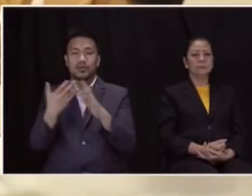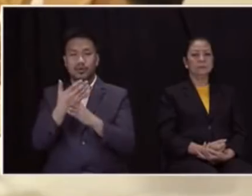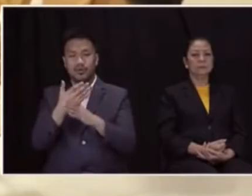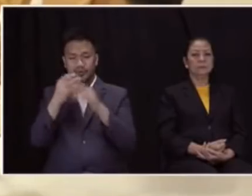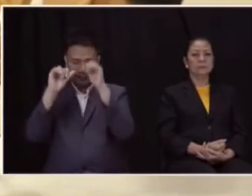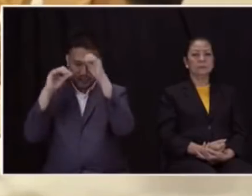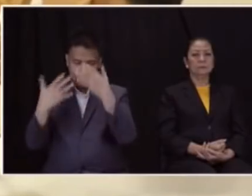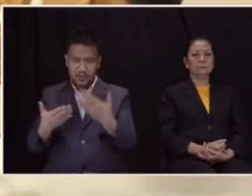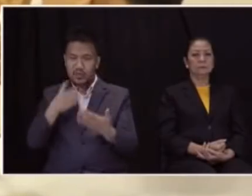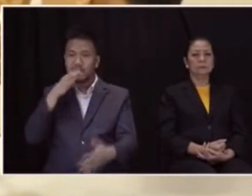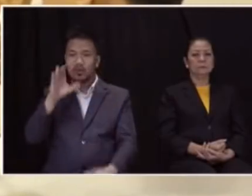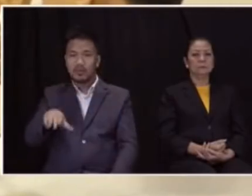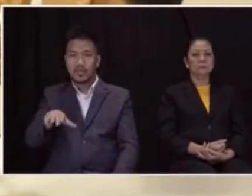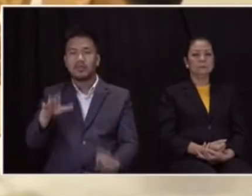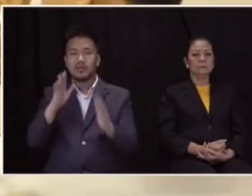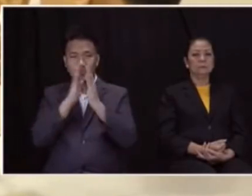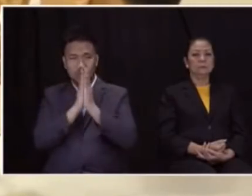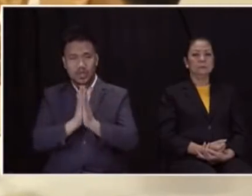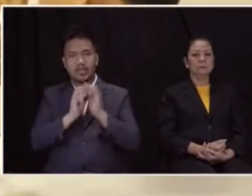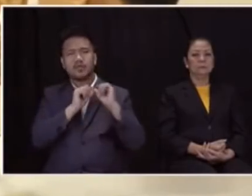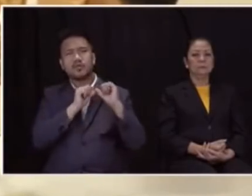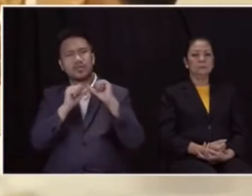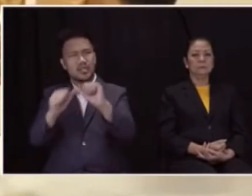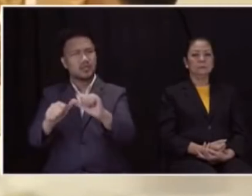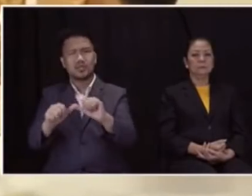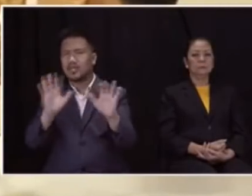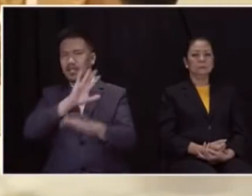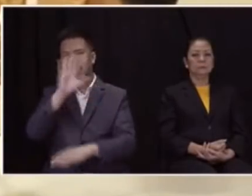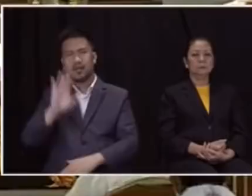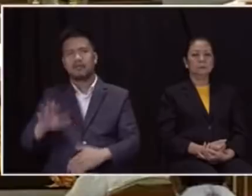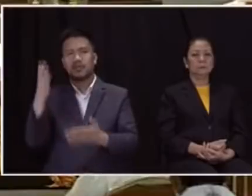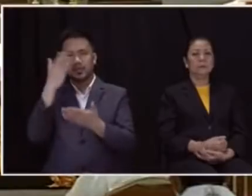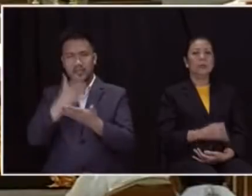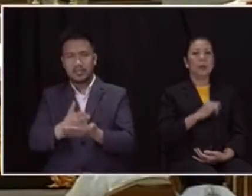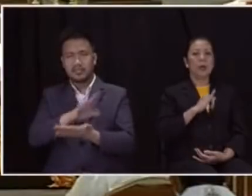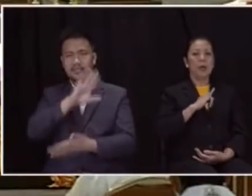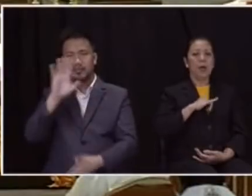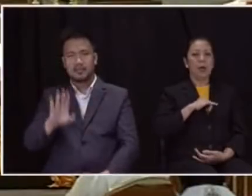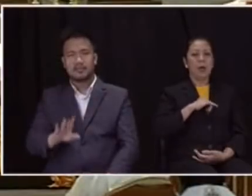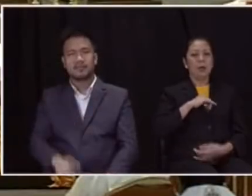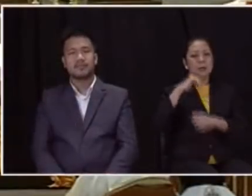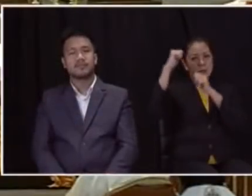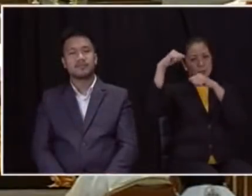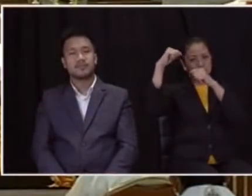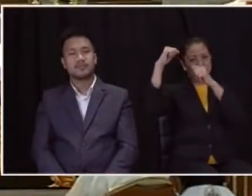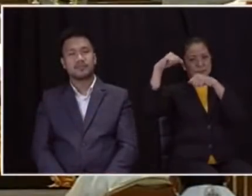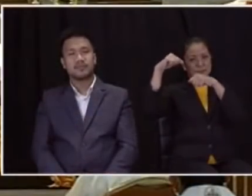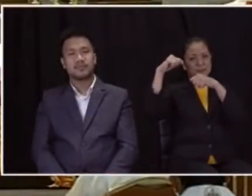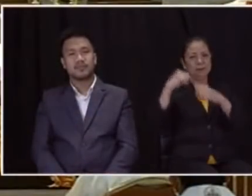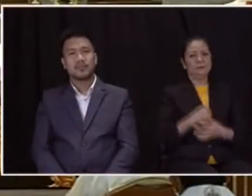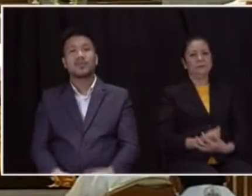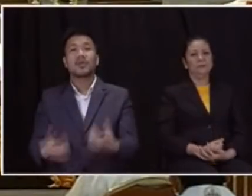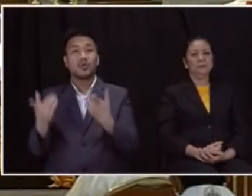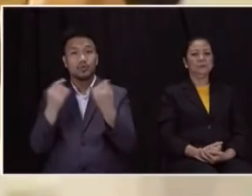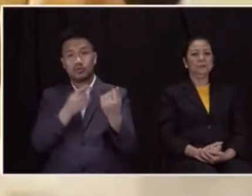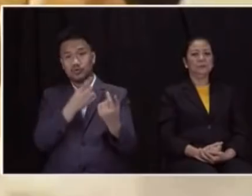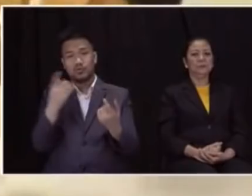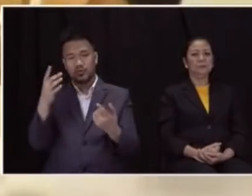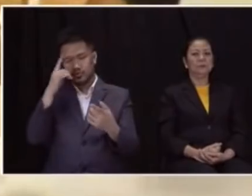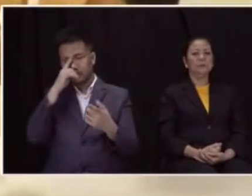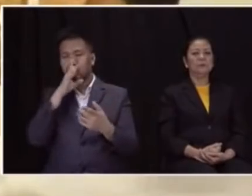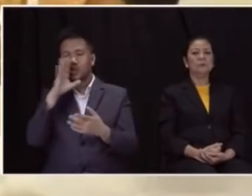the command to pray without ceasing? I do. Do you resolve to be united more